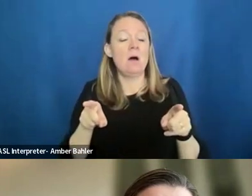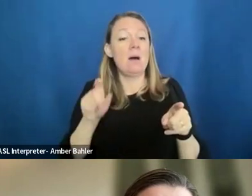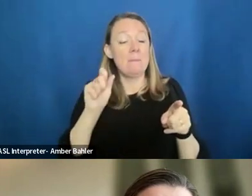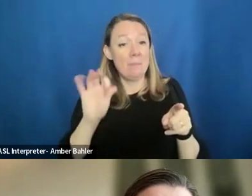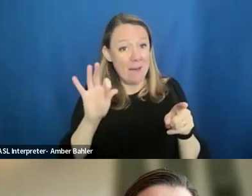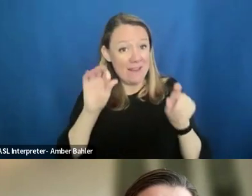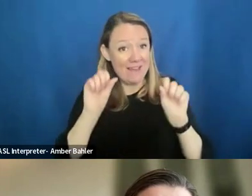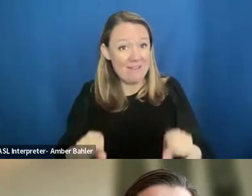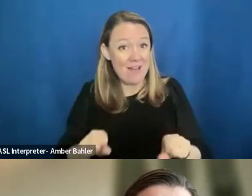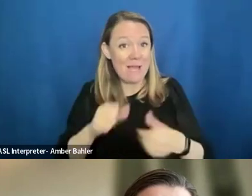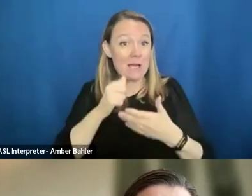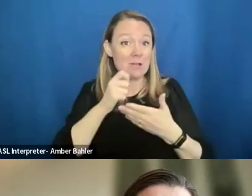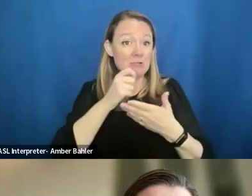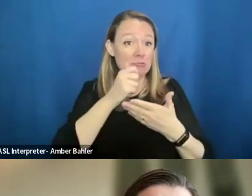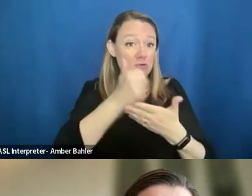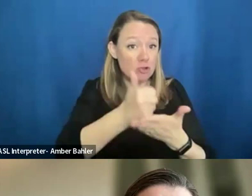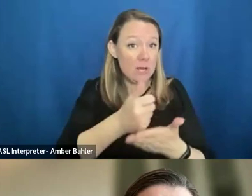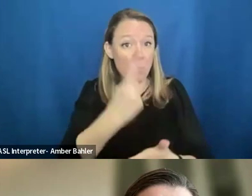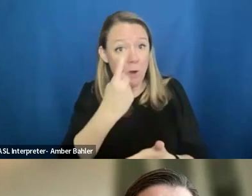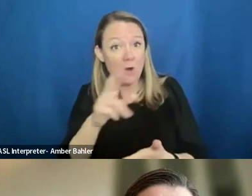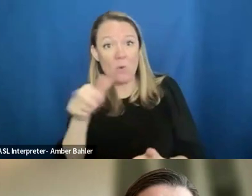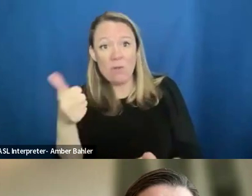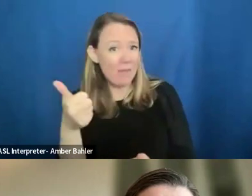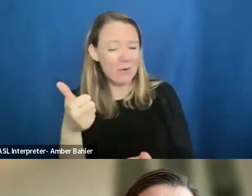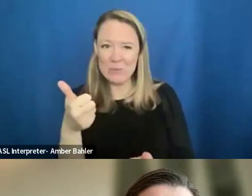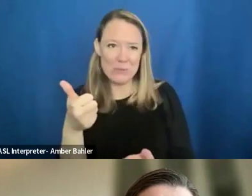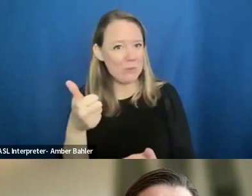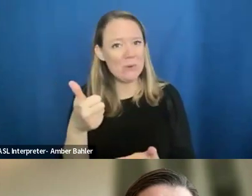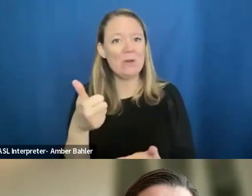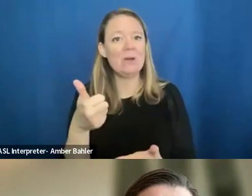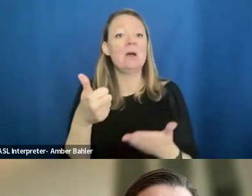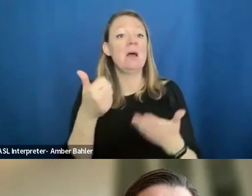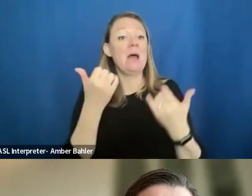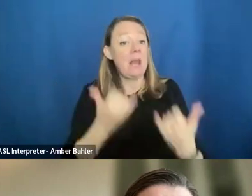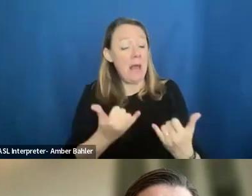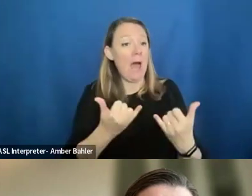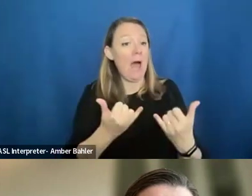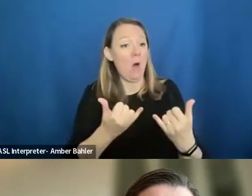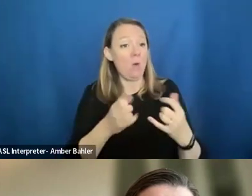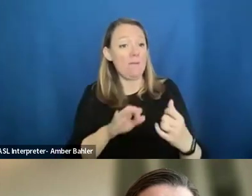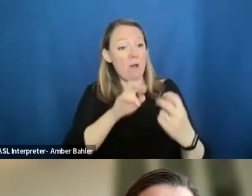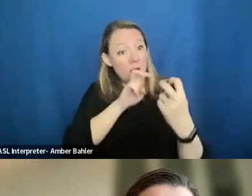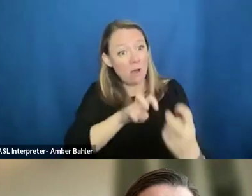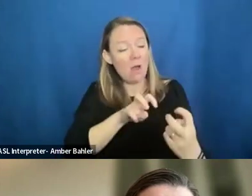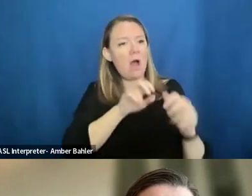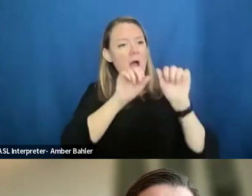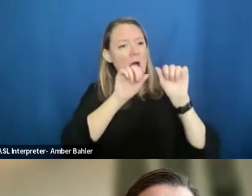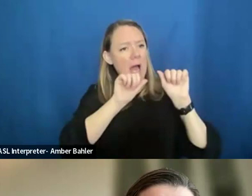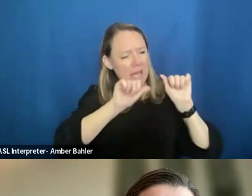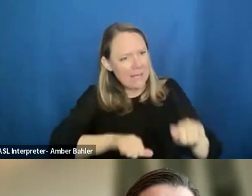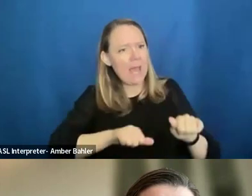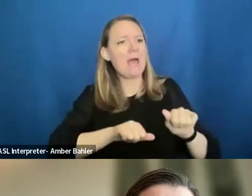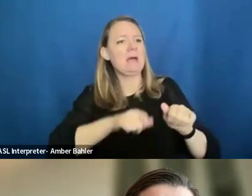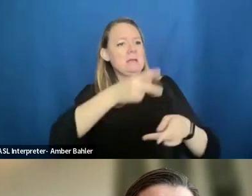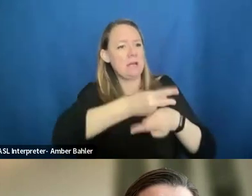one or the other. It's not just when I sit down with the individual, can I now take care of the whole person? Because I have training in both substance use